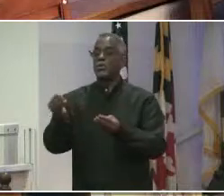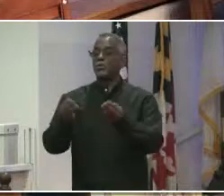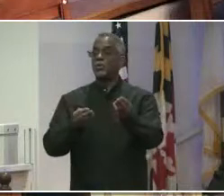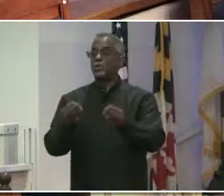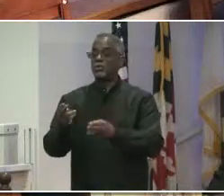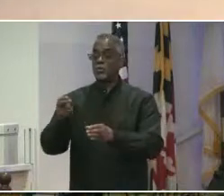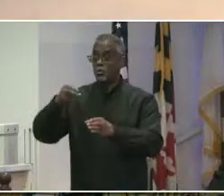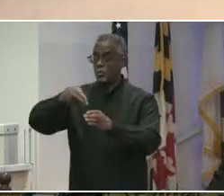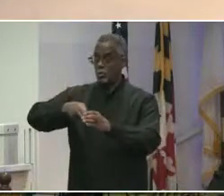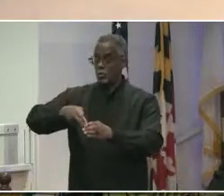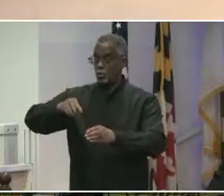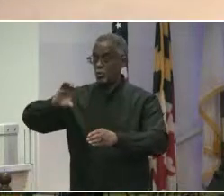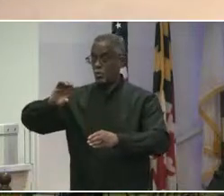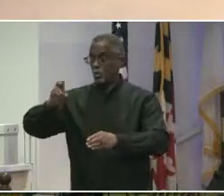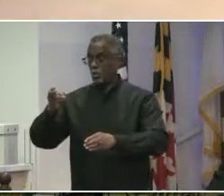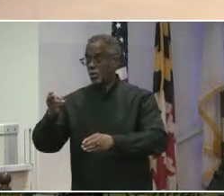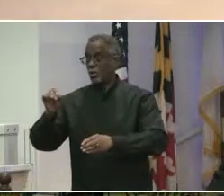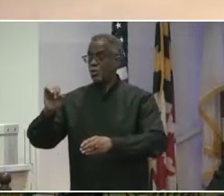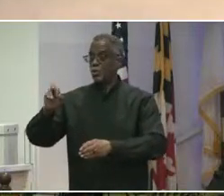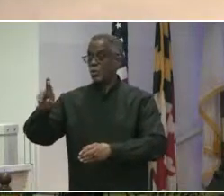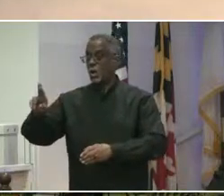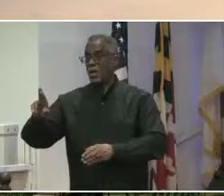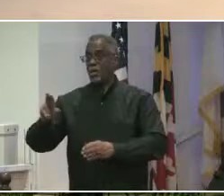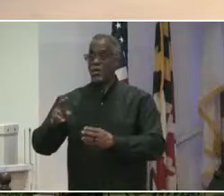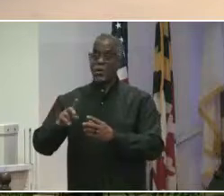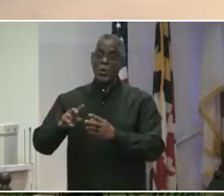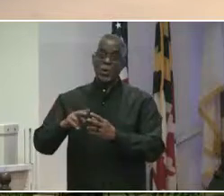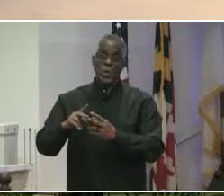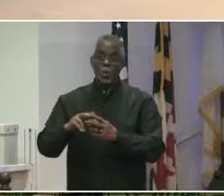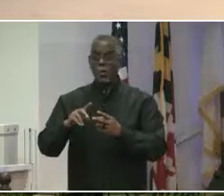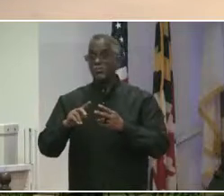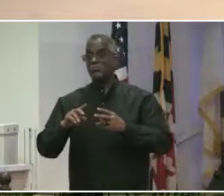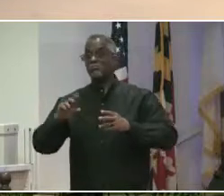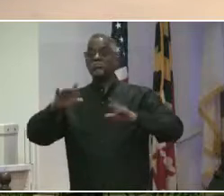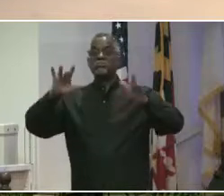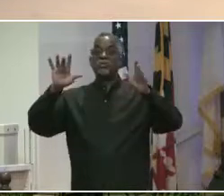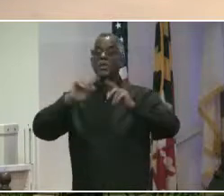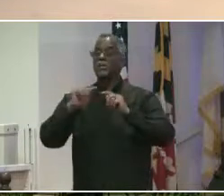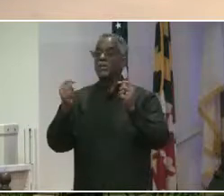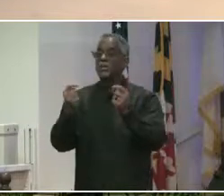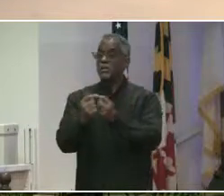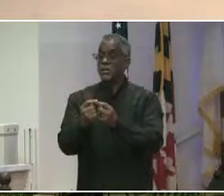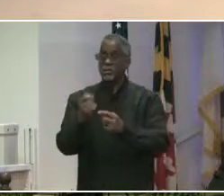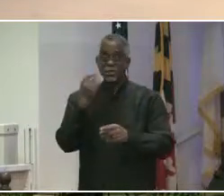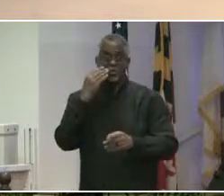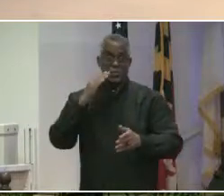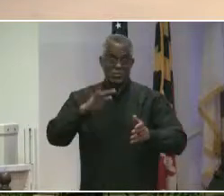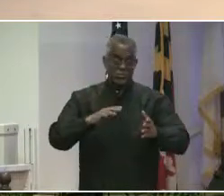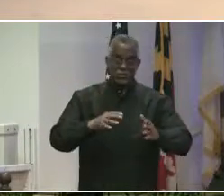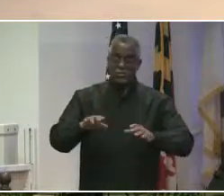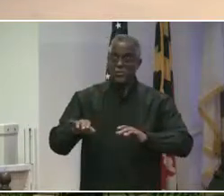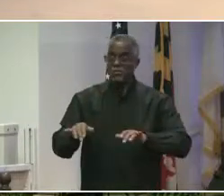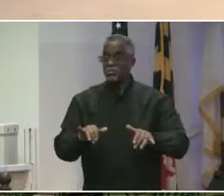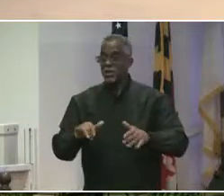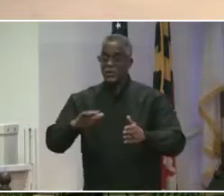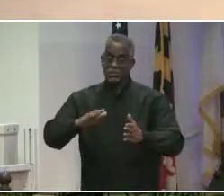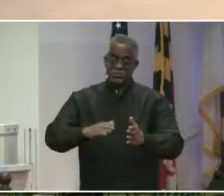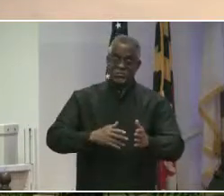join one of the choirs, whether you want to join the praise team, whether you have a musician, now listen to this